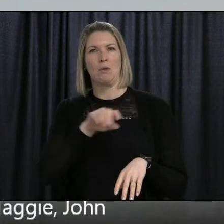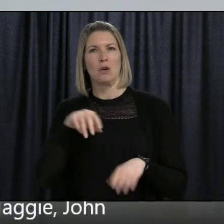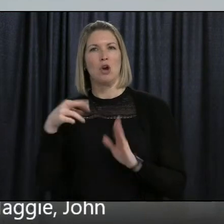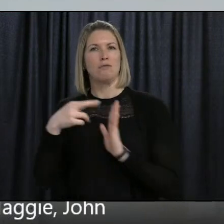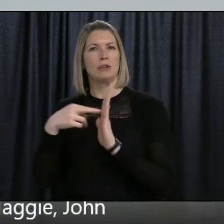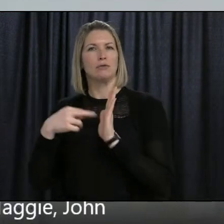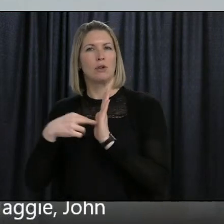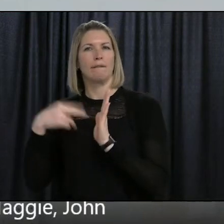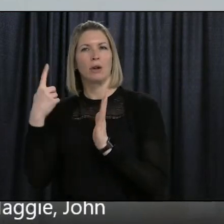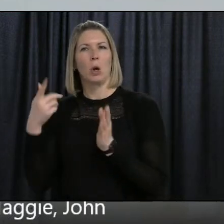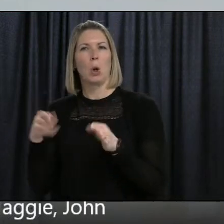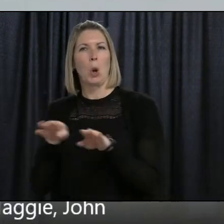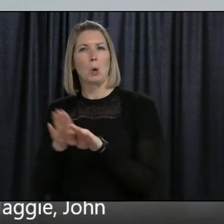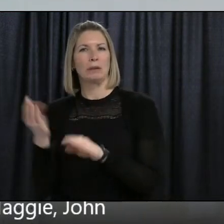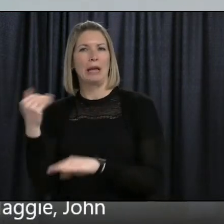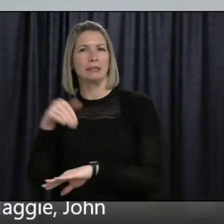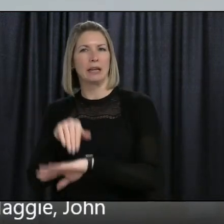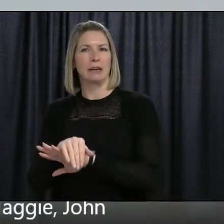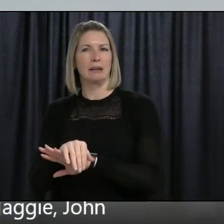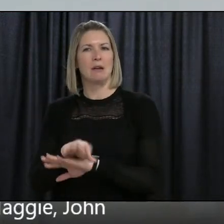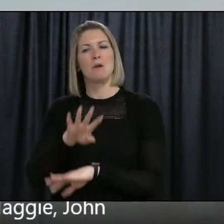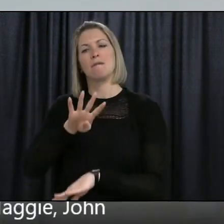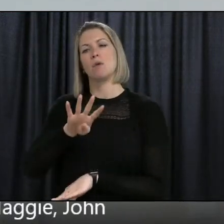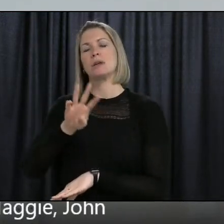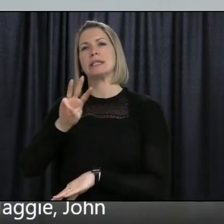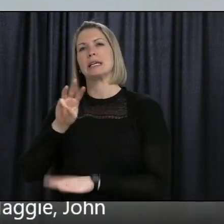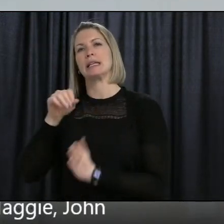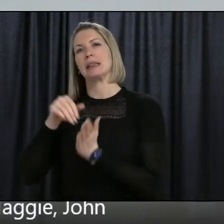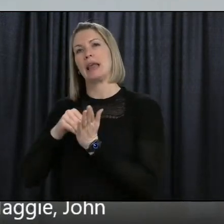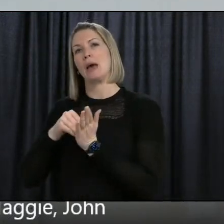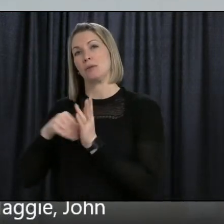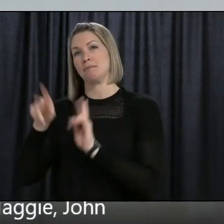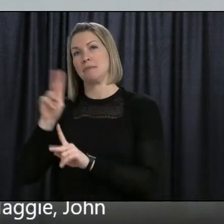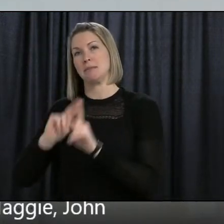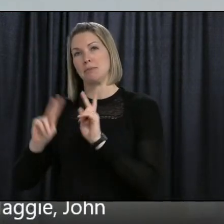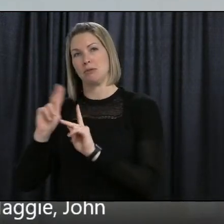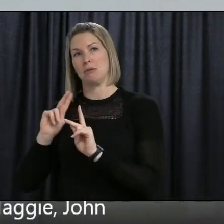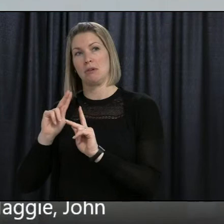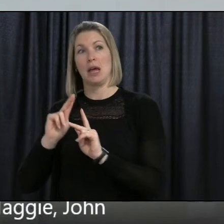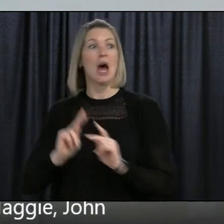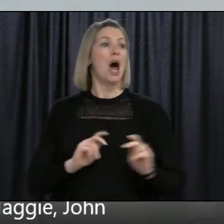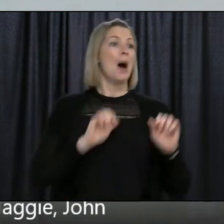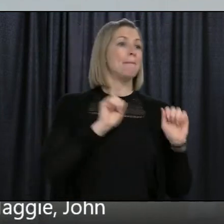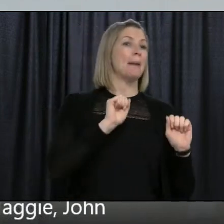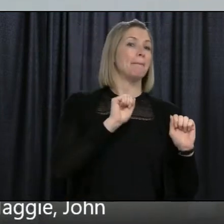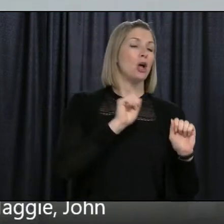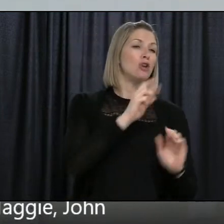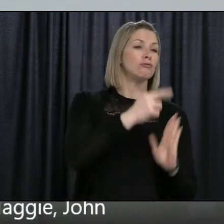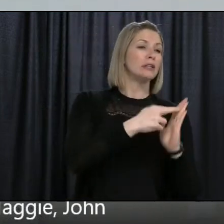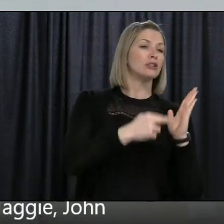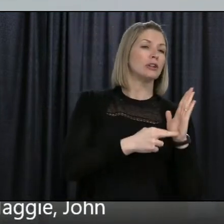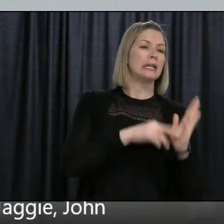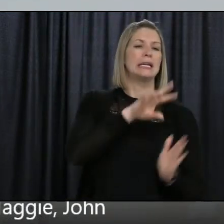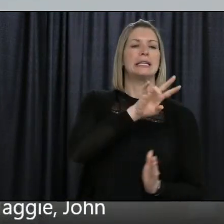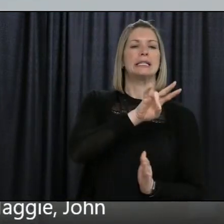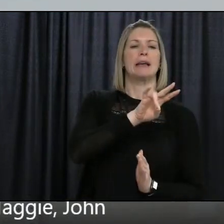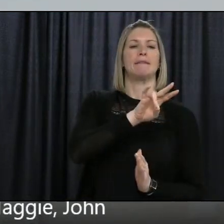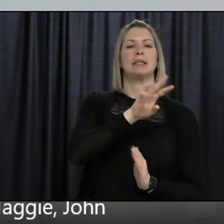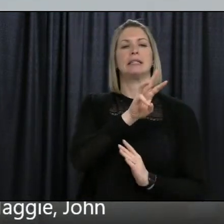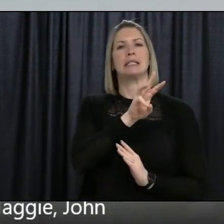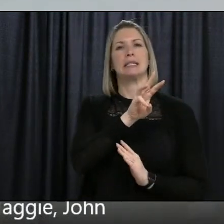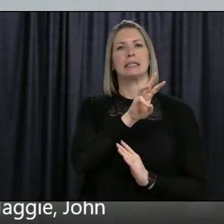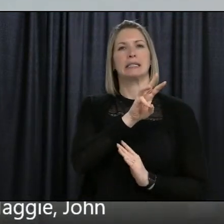pre-registered out of a population eligible of around 76,000. With new vaccines coming